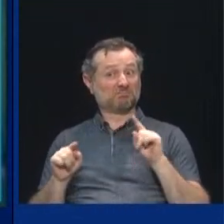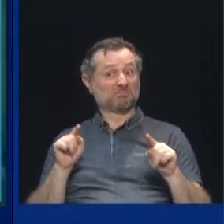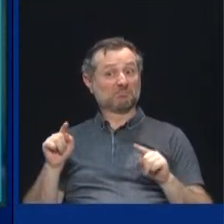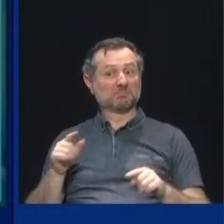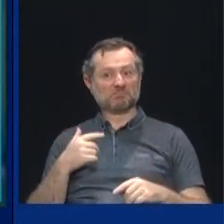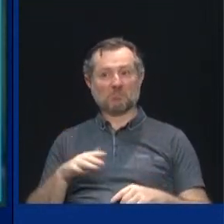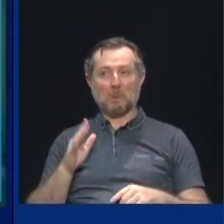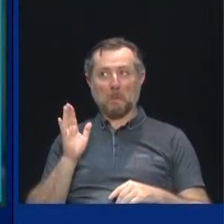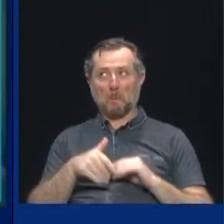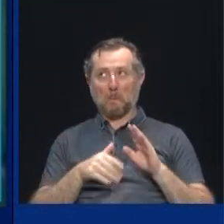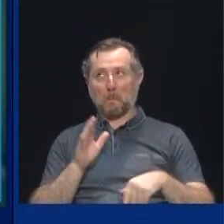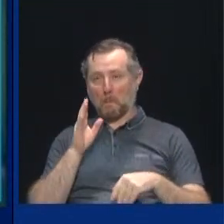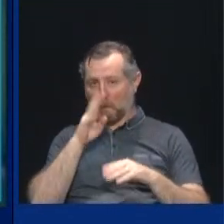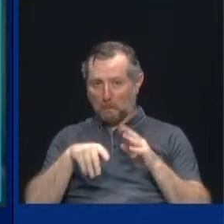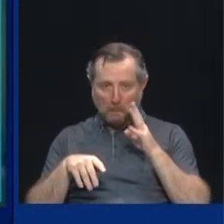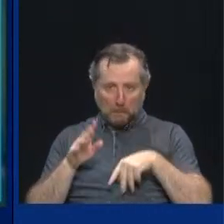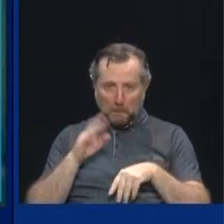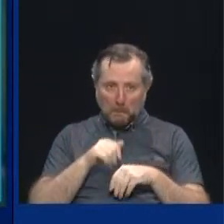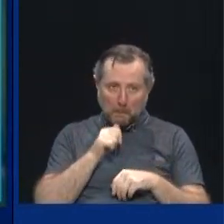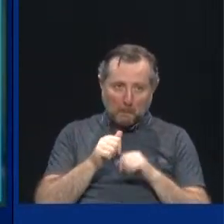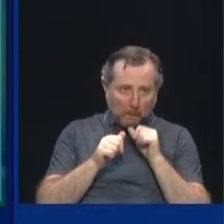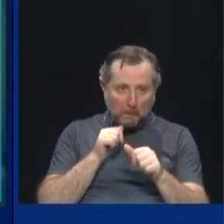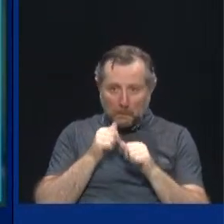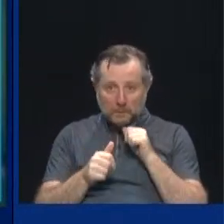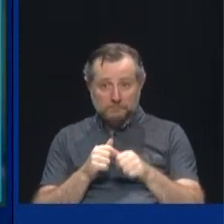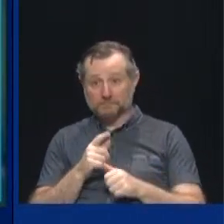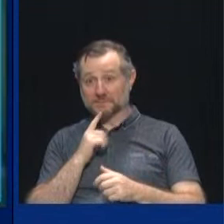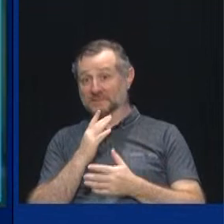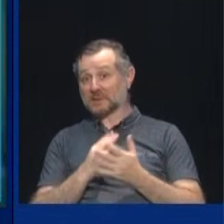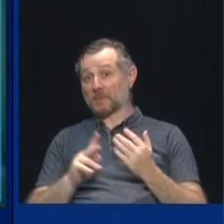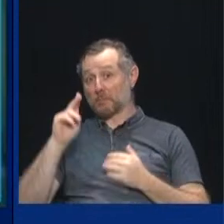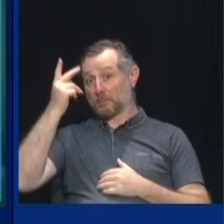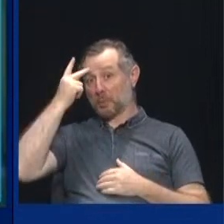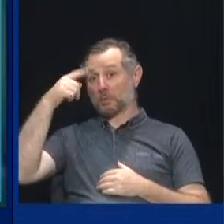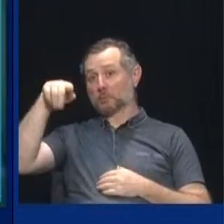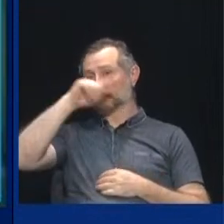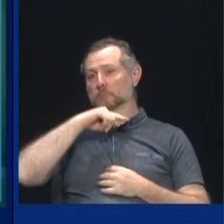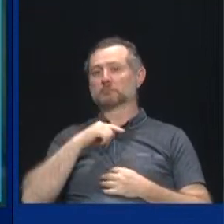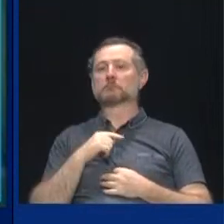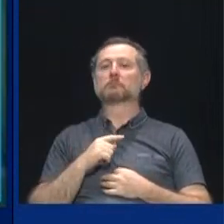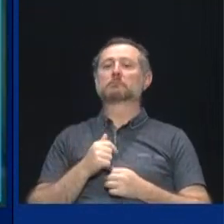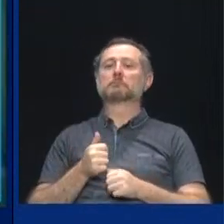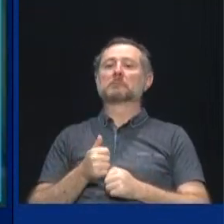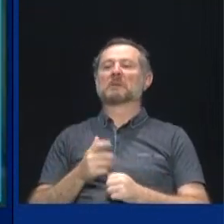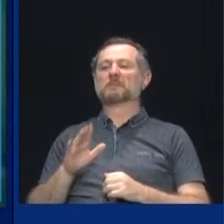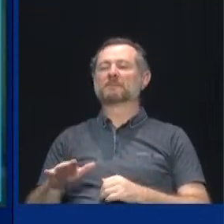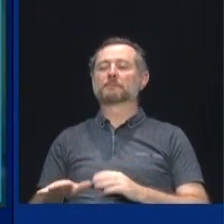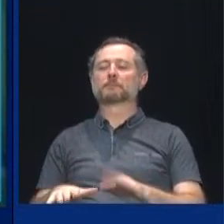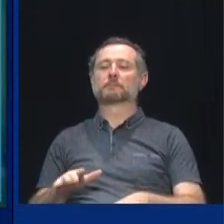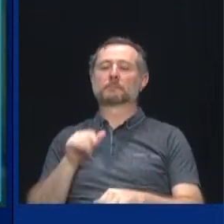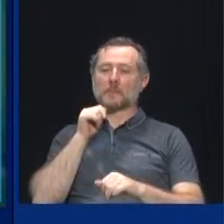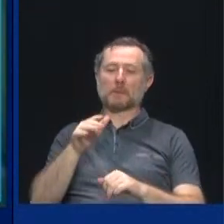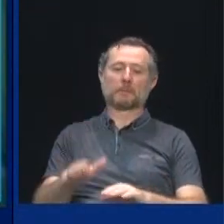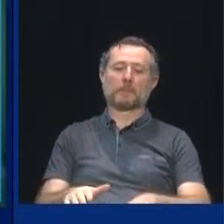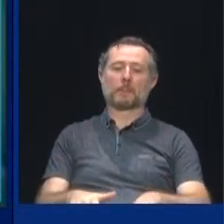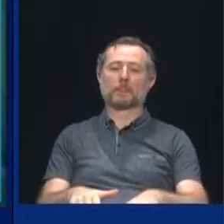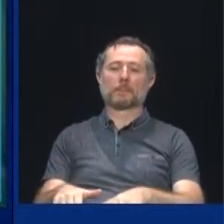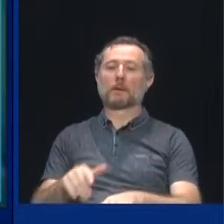Some political theories took the course of denial. It's not a problem. We're just going to live our